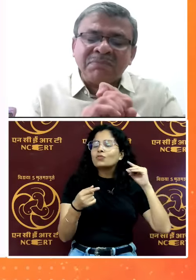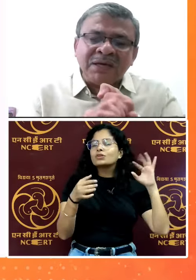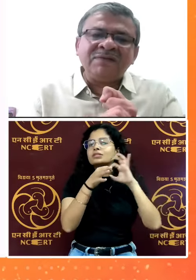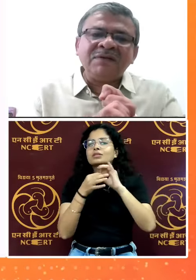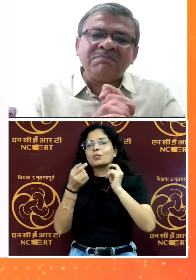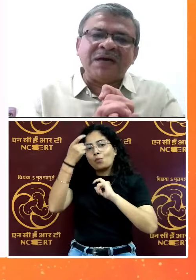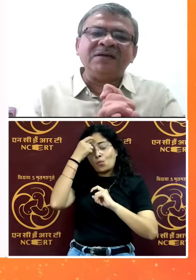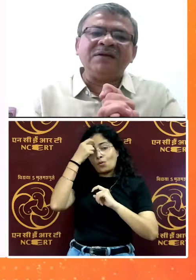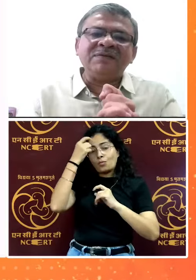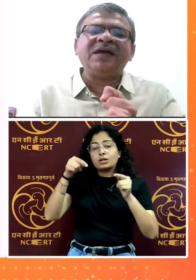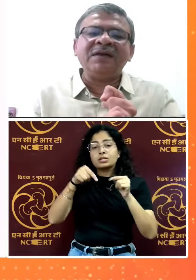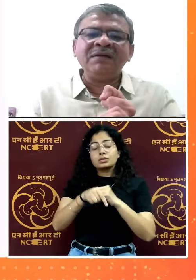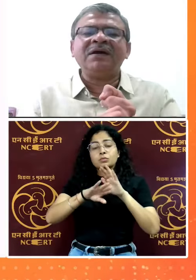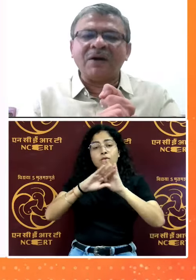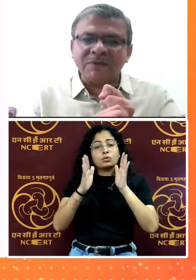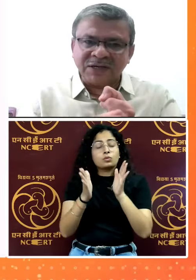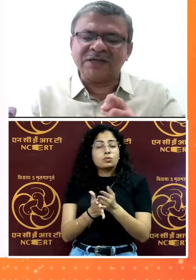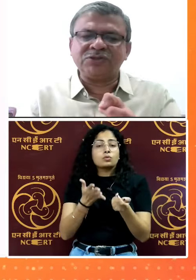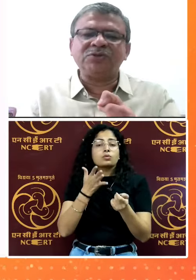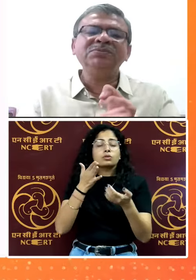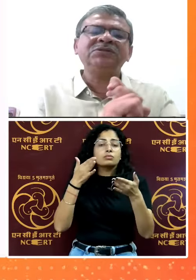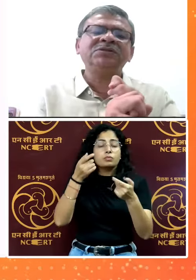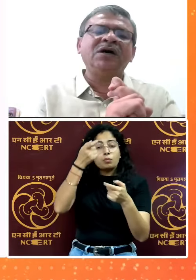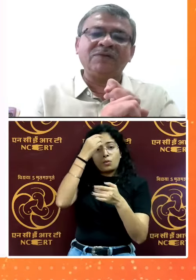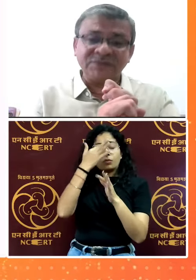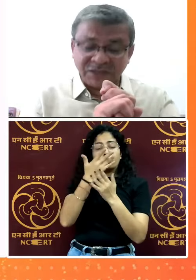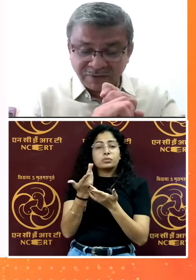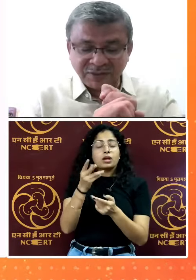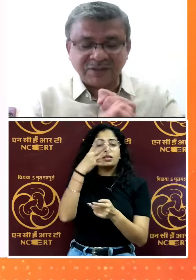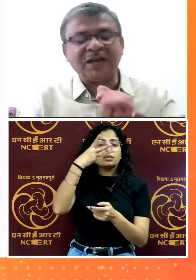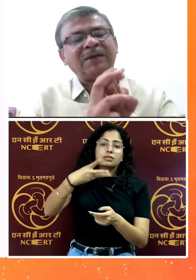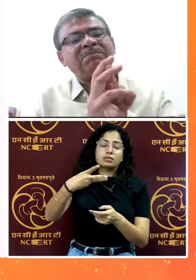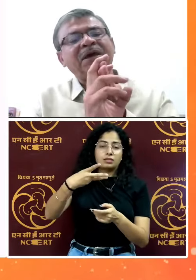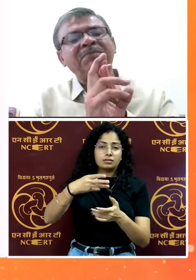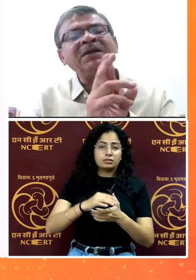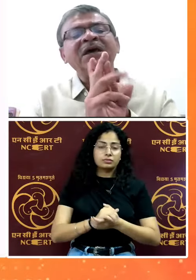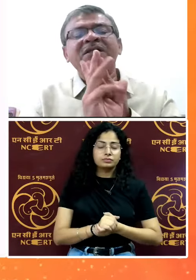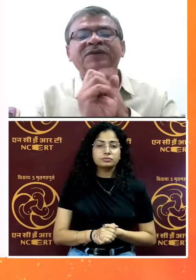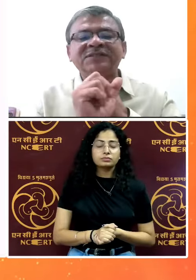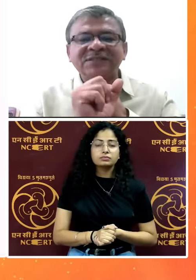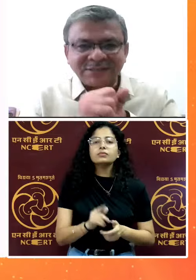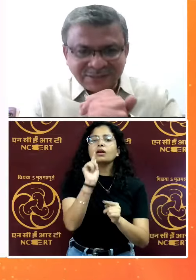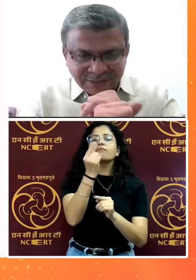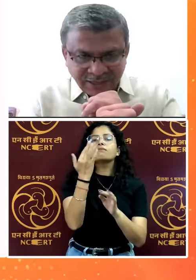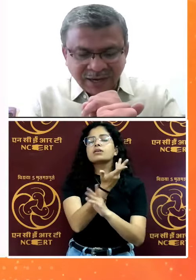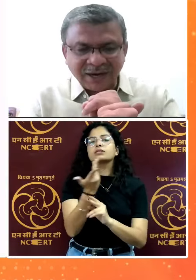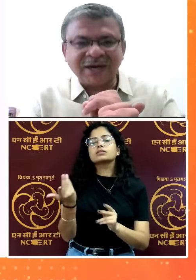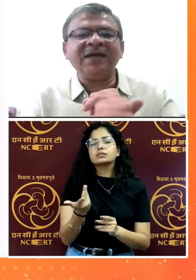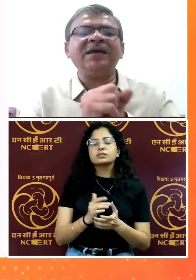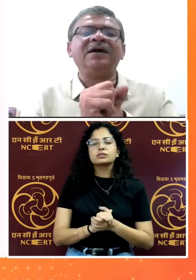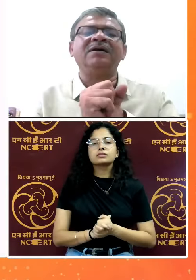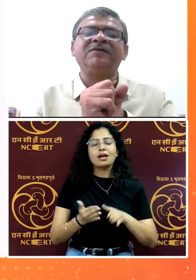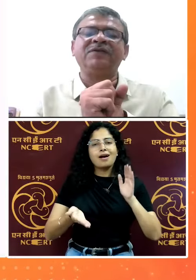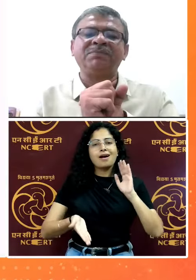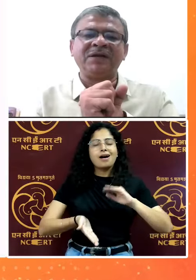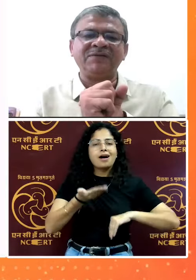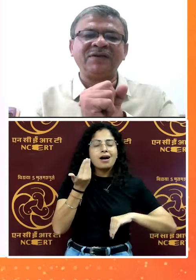three major barriers in our classrooms of children with hearing impairment. The first is the